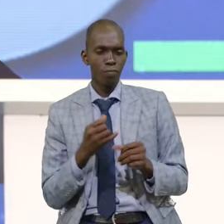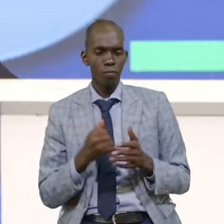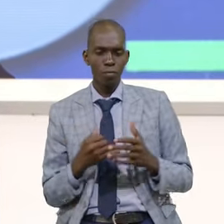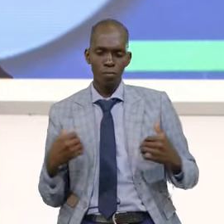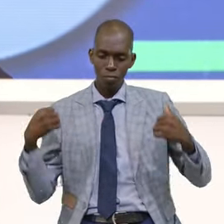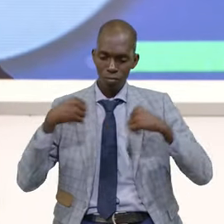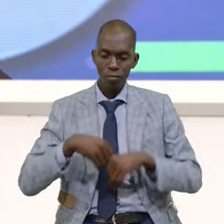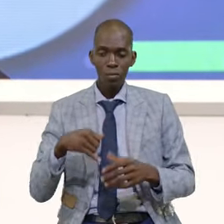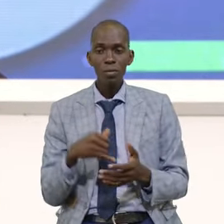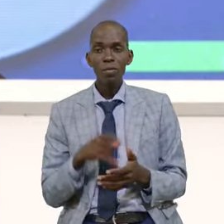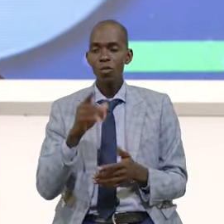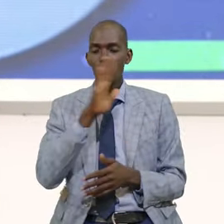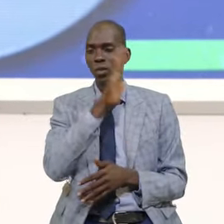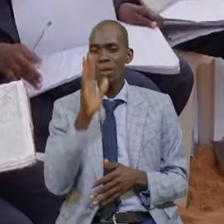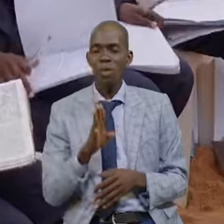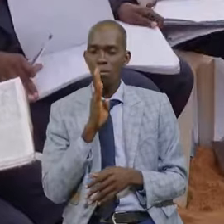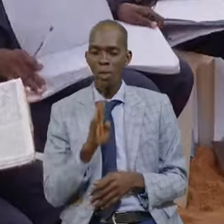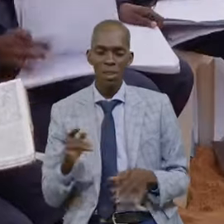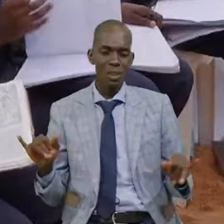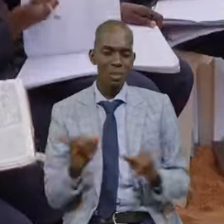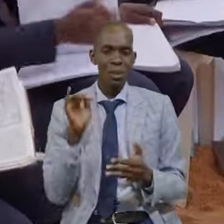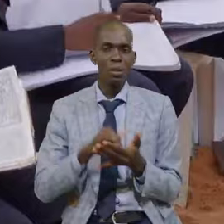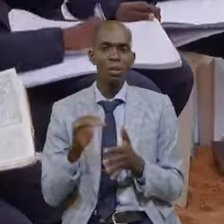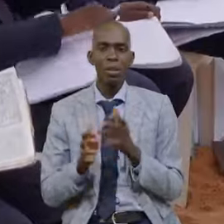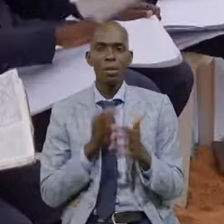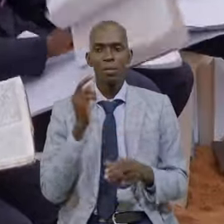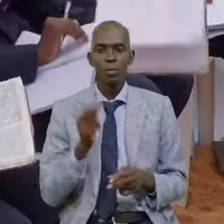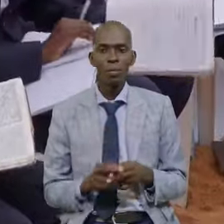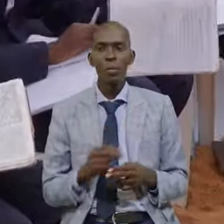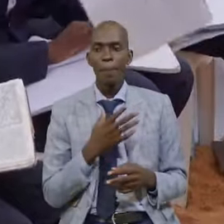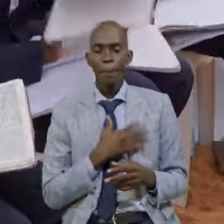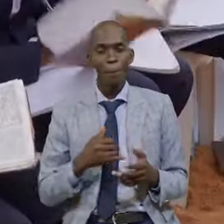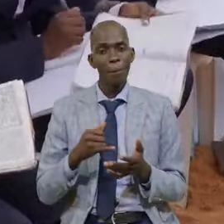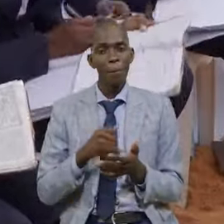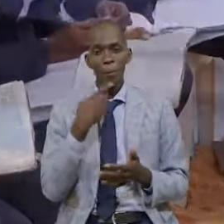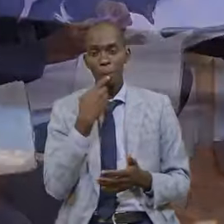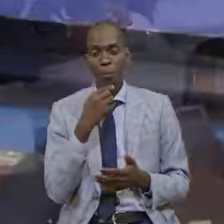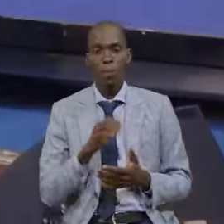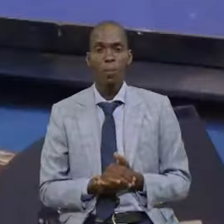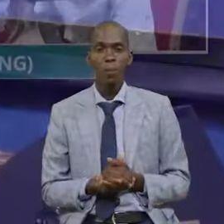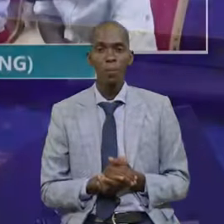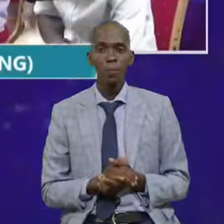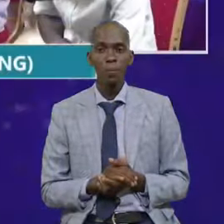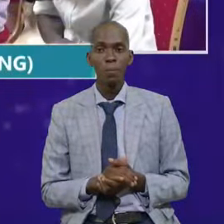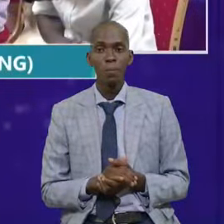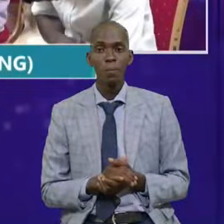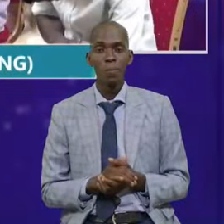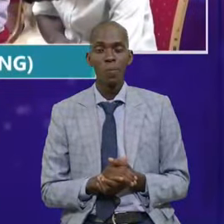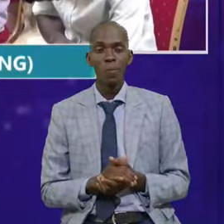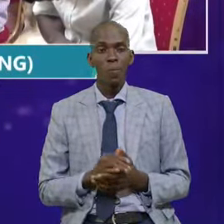never be the same again in Jesus' name. And then it says, you the holy